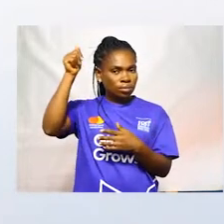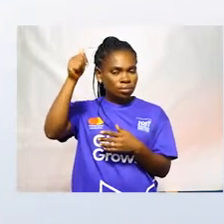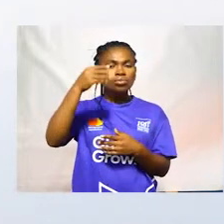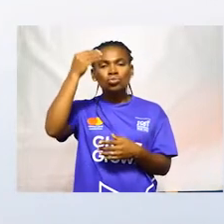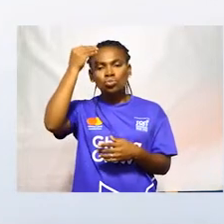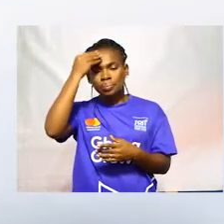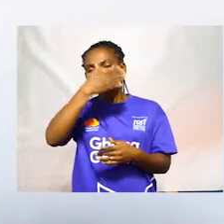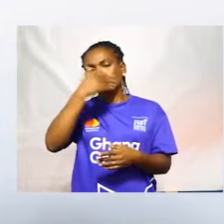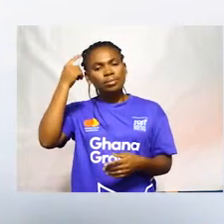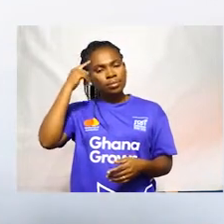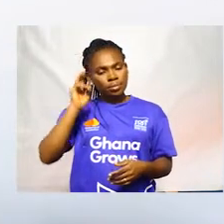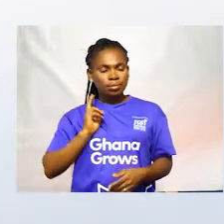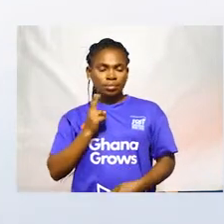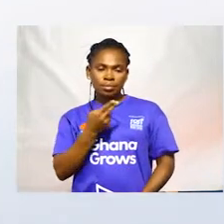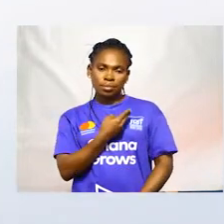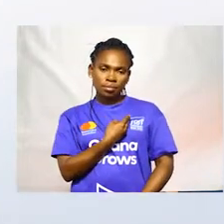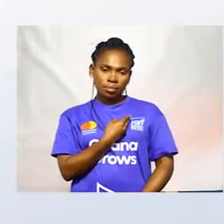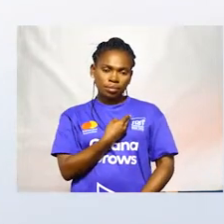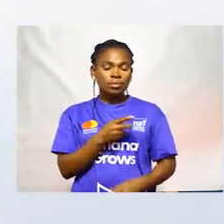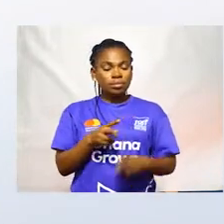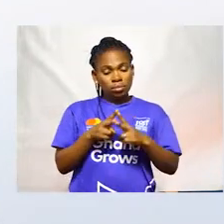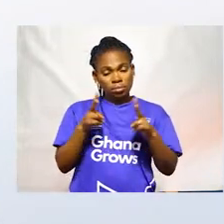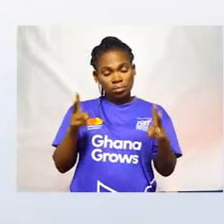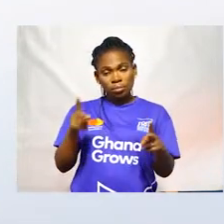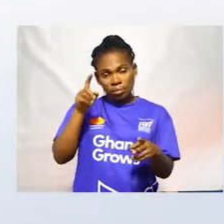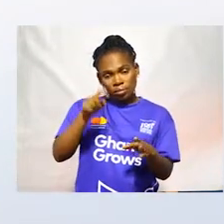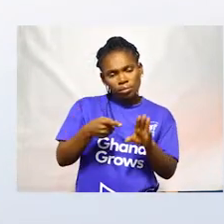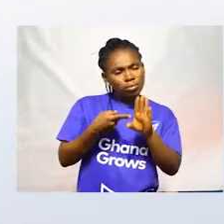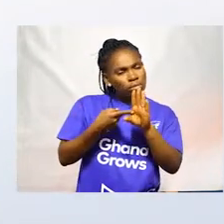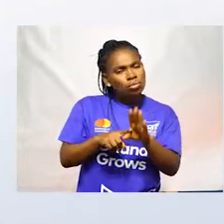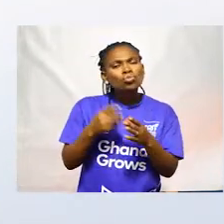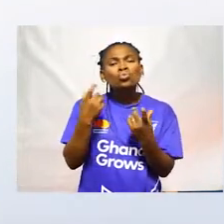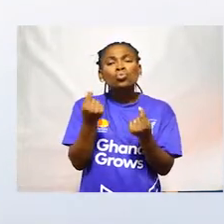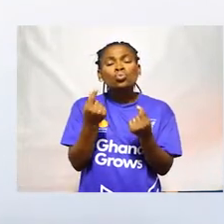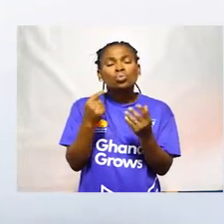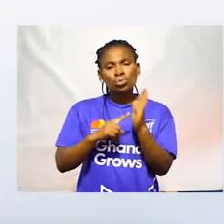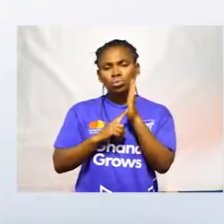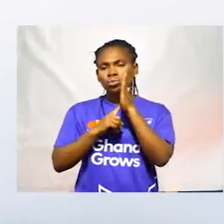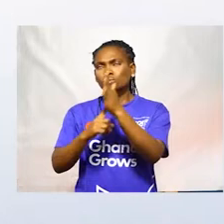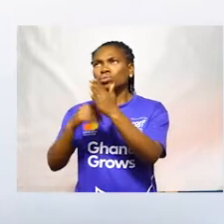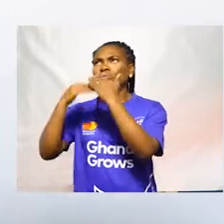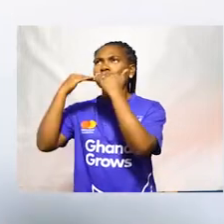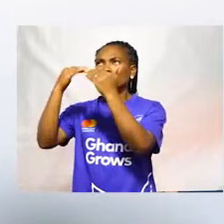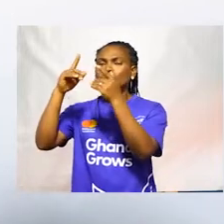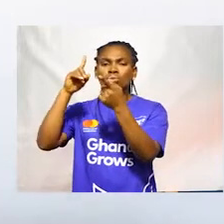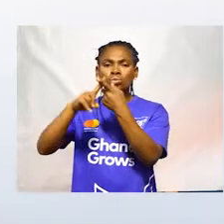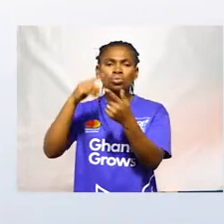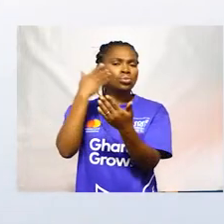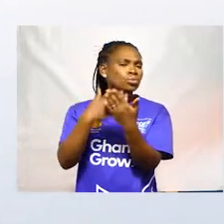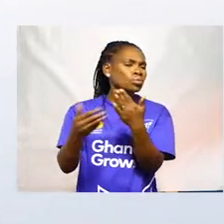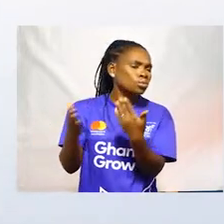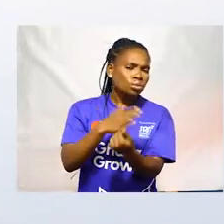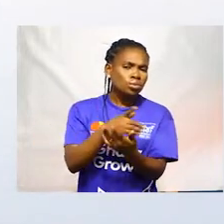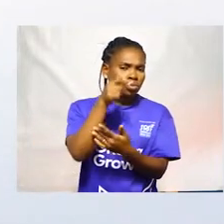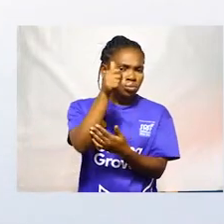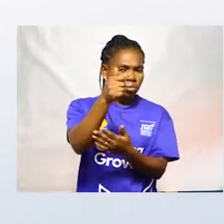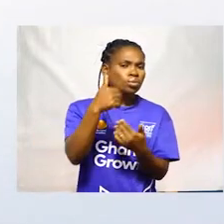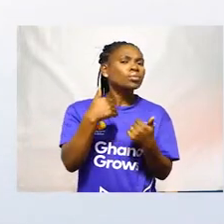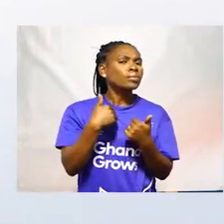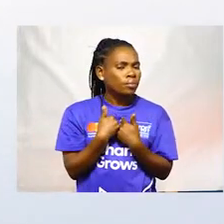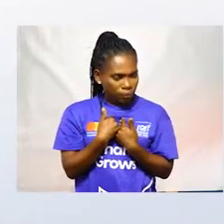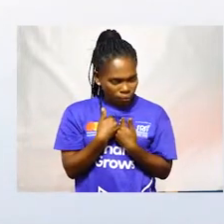best for us. And so we need to first begin by appreciating what we have. If you don't appreciate what you